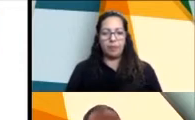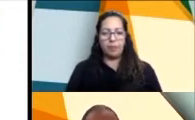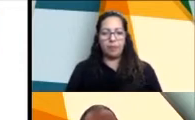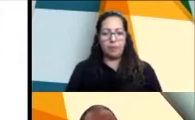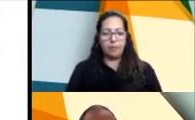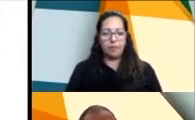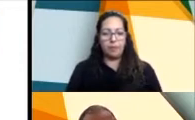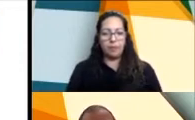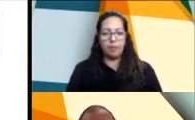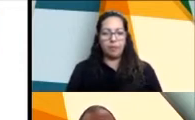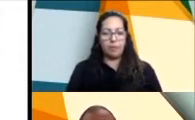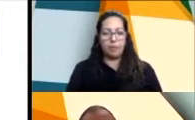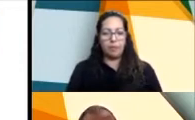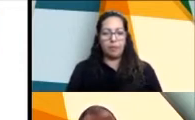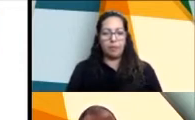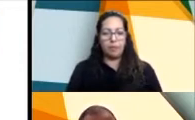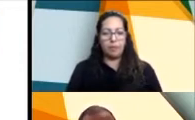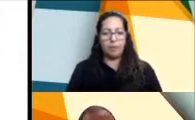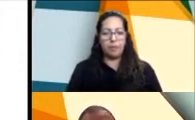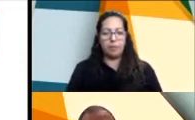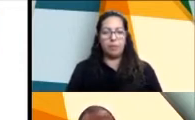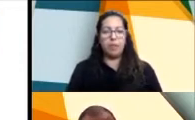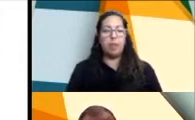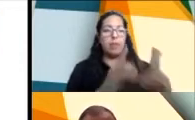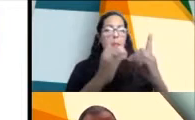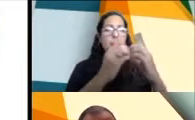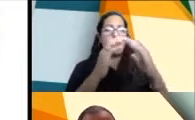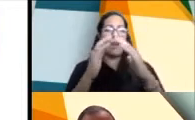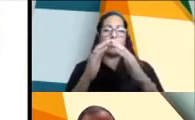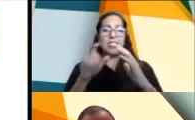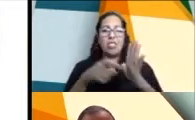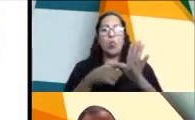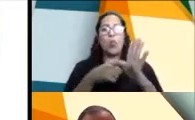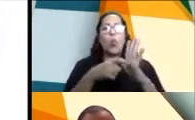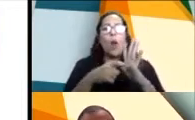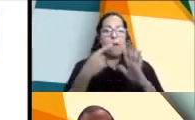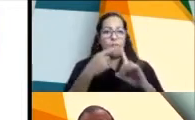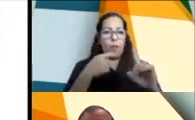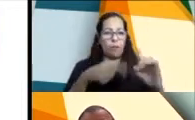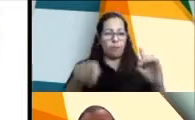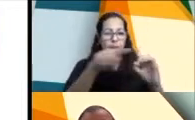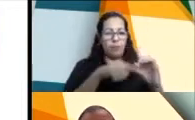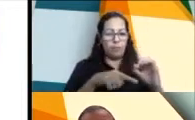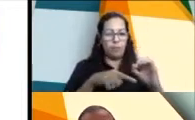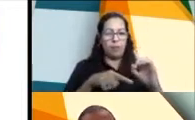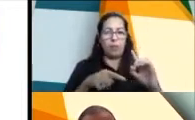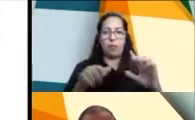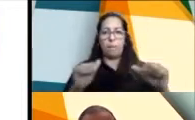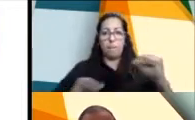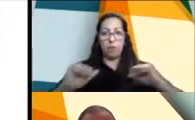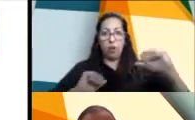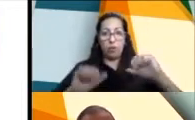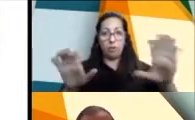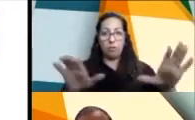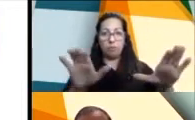The Department of Housing is requiring from the subrecipients, so the performance of an